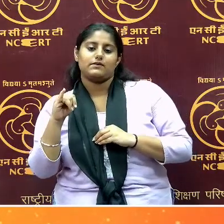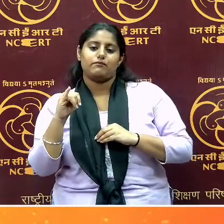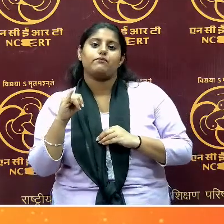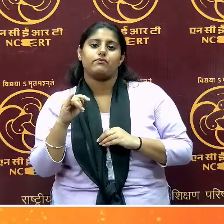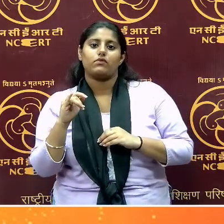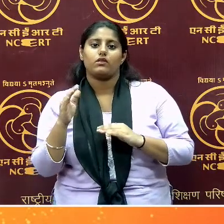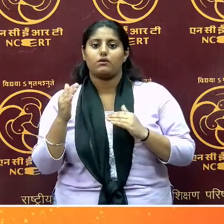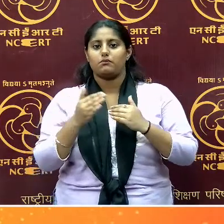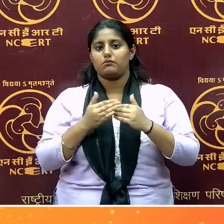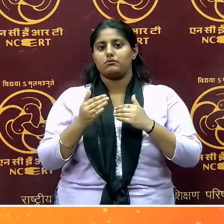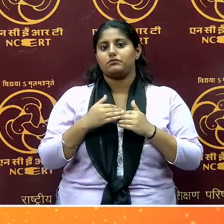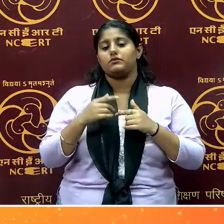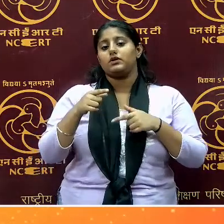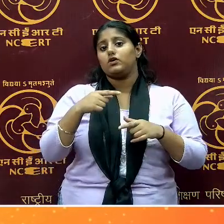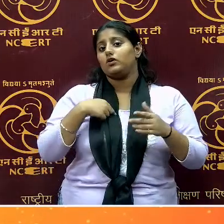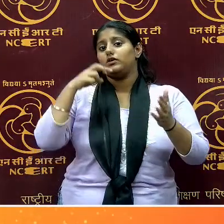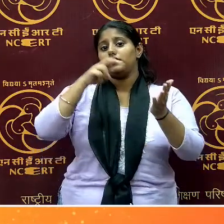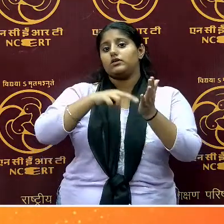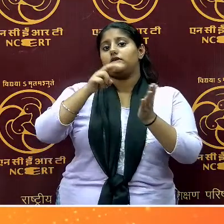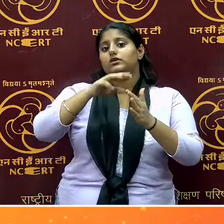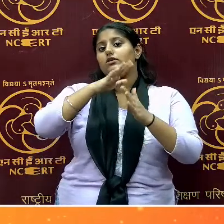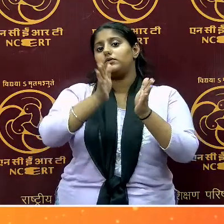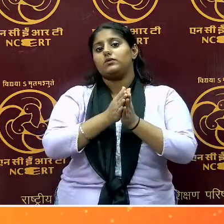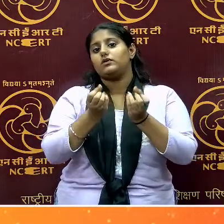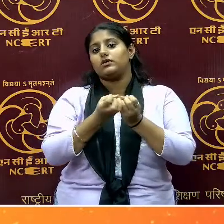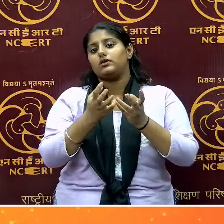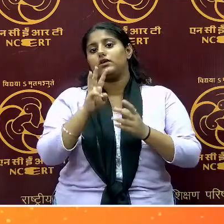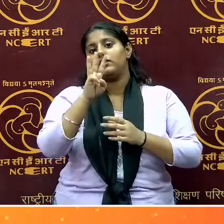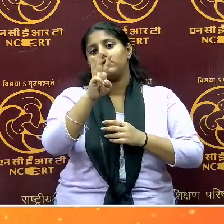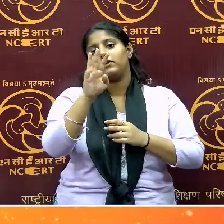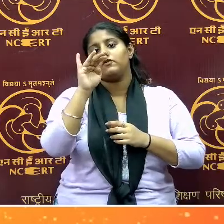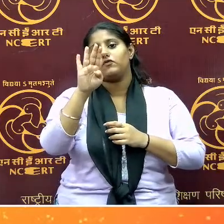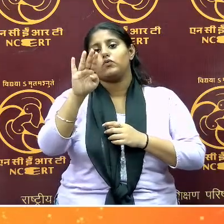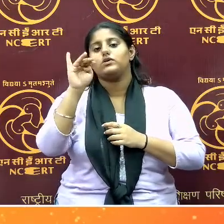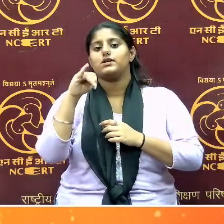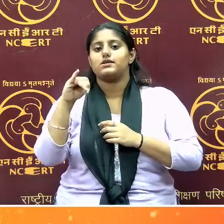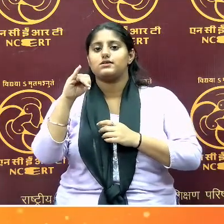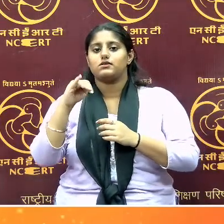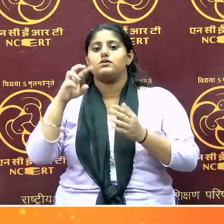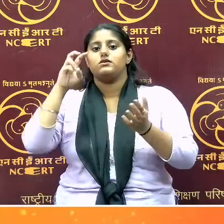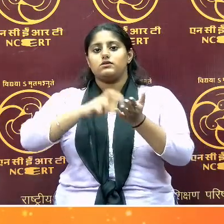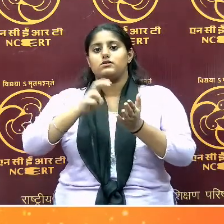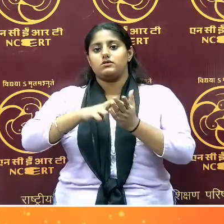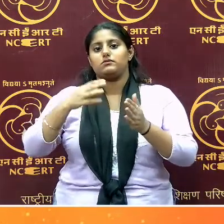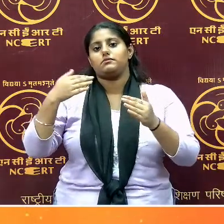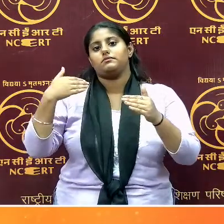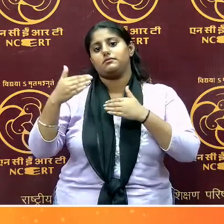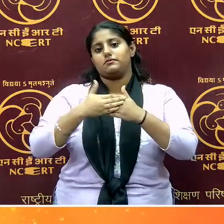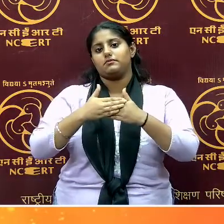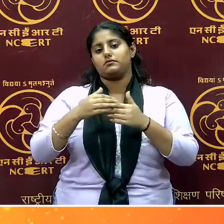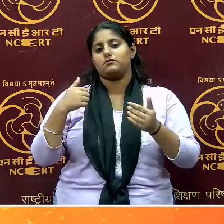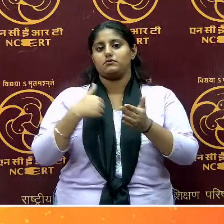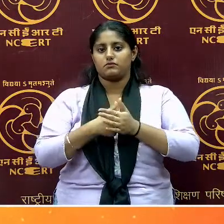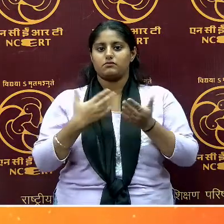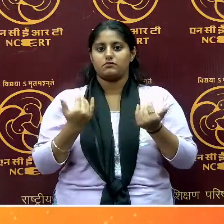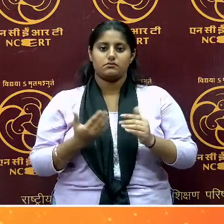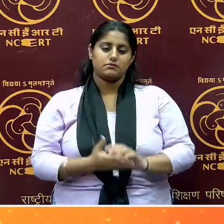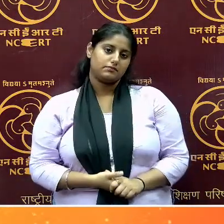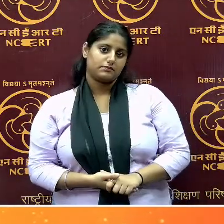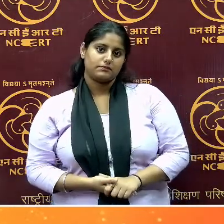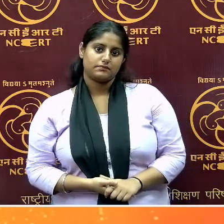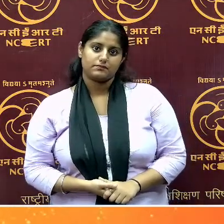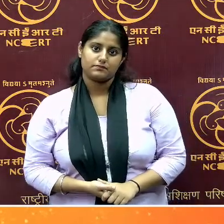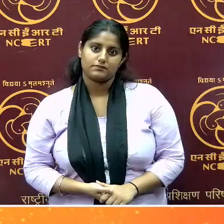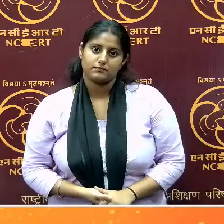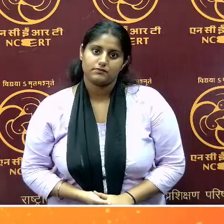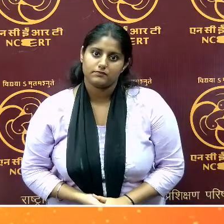therefore, it will need how many jumps? 346 jumps to reach 2000. Okay? Then it can eat its